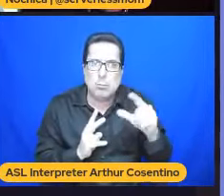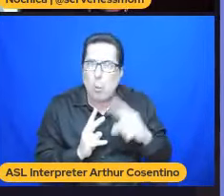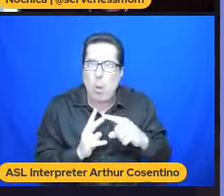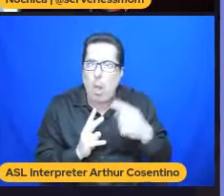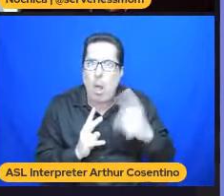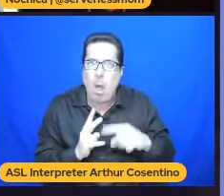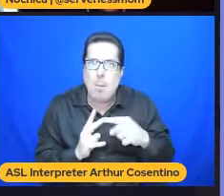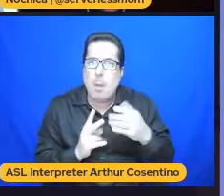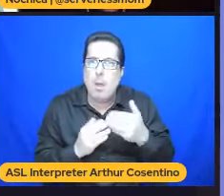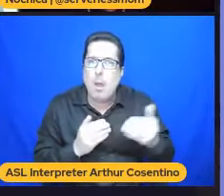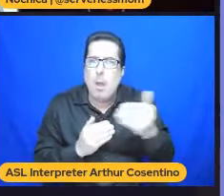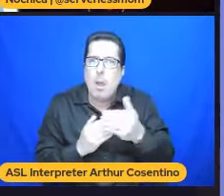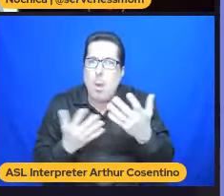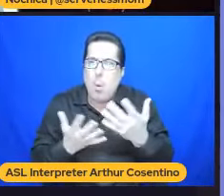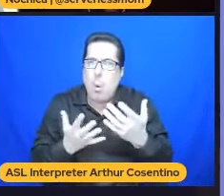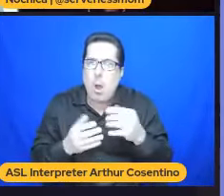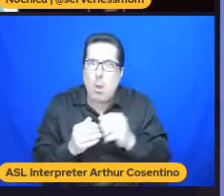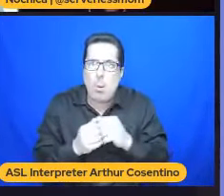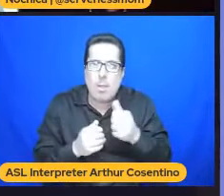particular service,